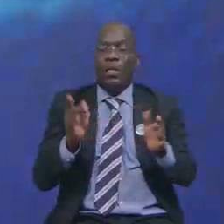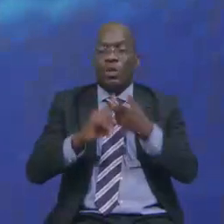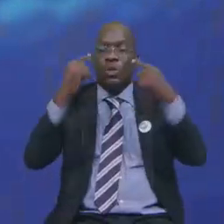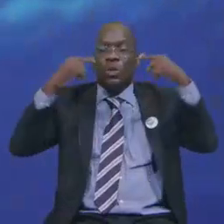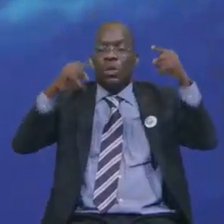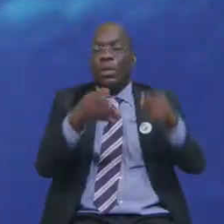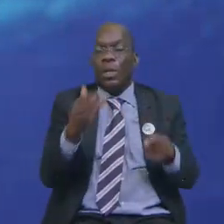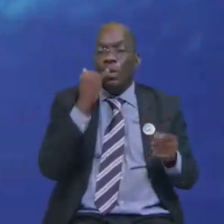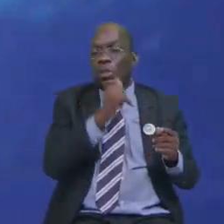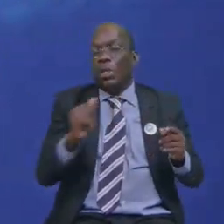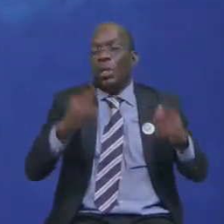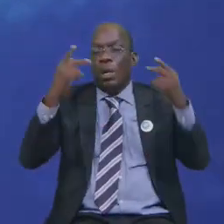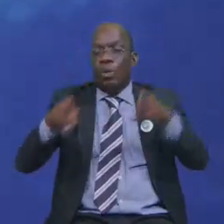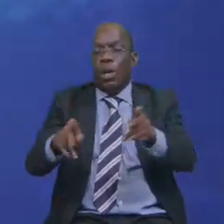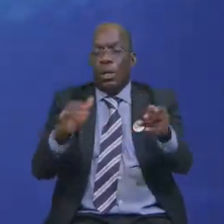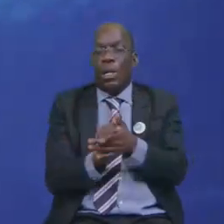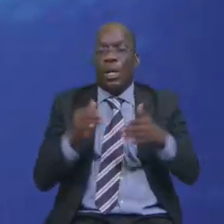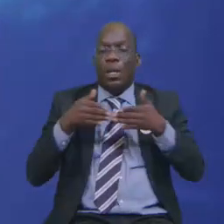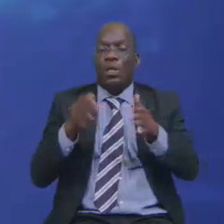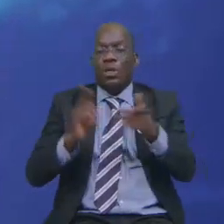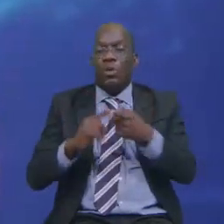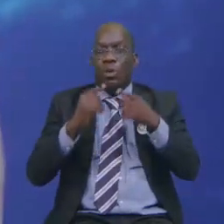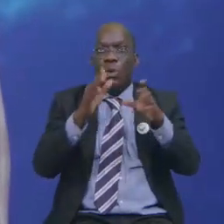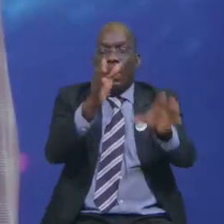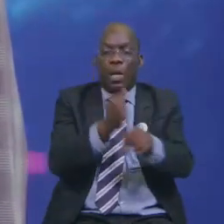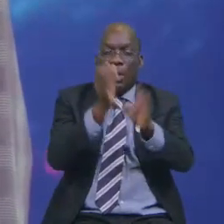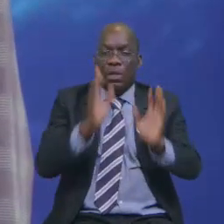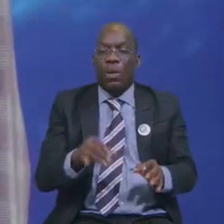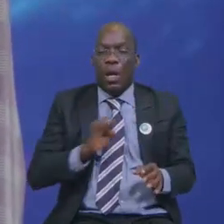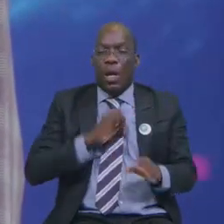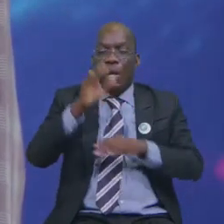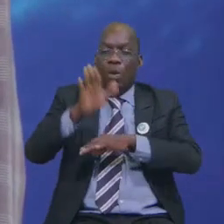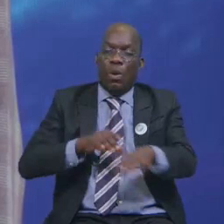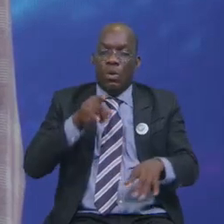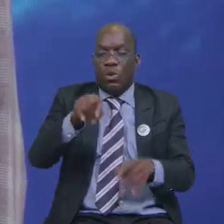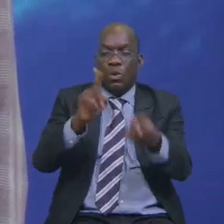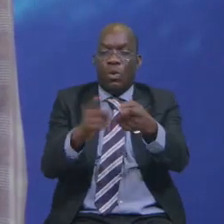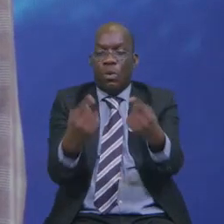to achievement. And I'm calling you, come back there, in your life will